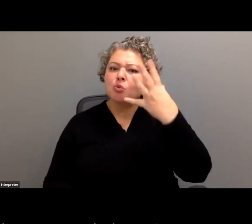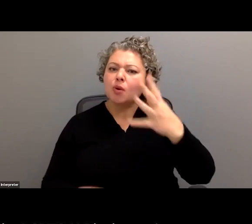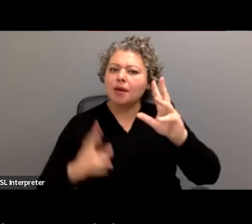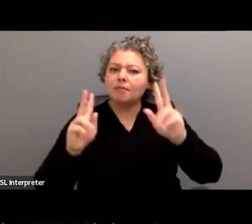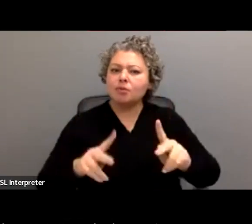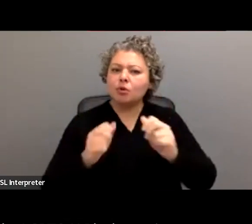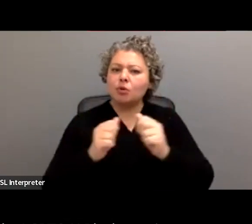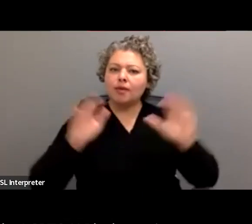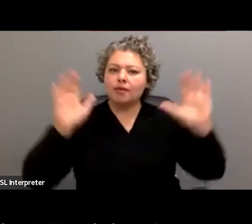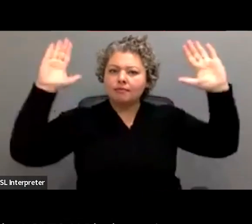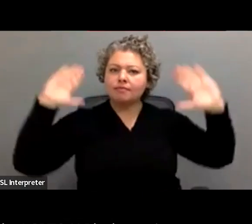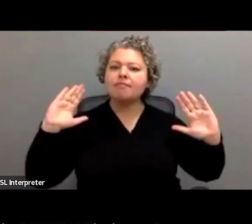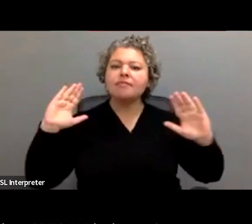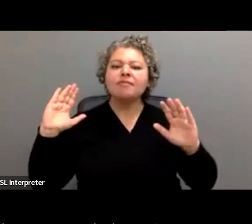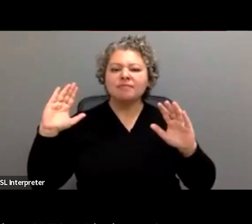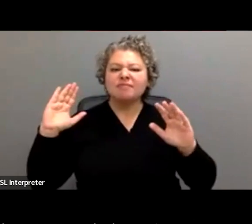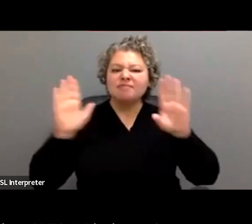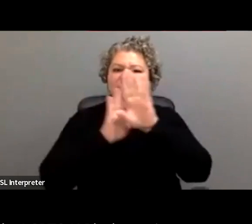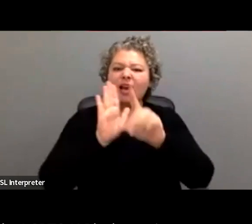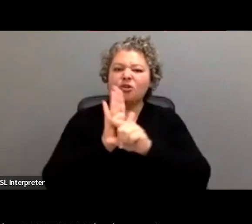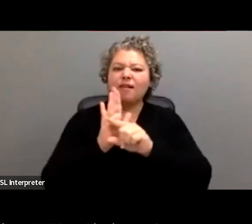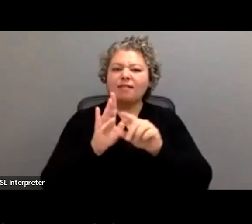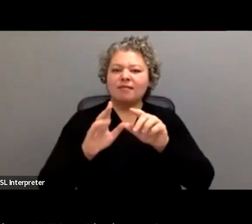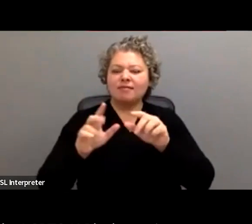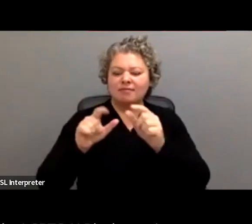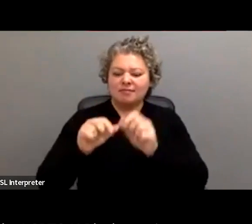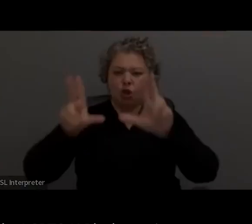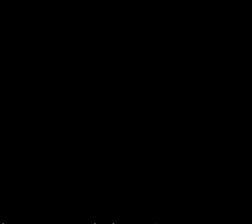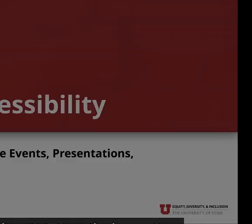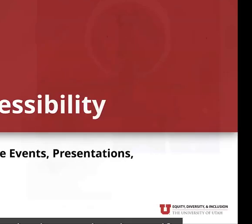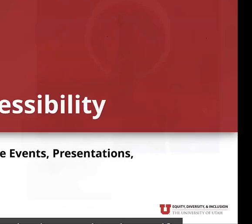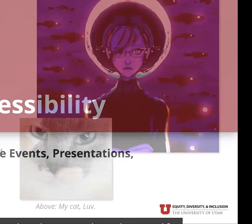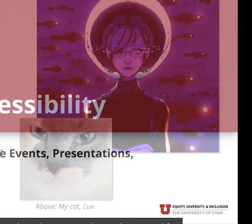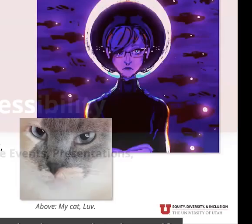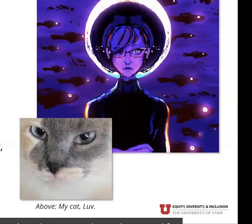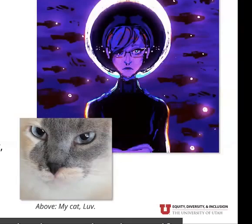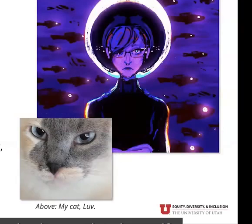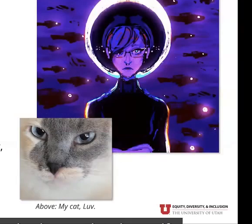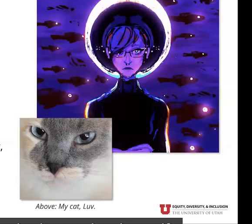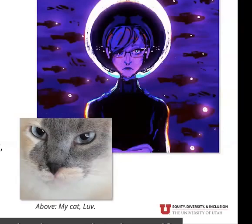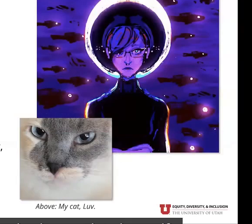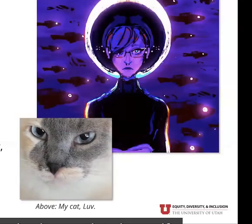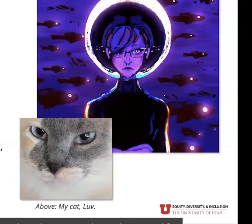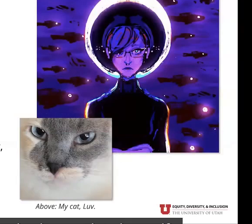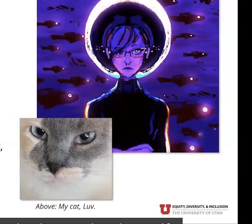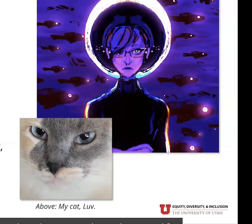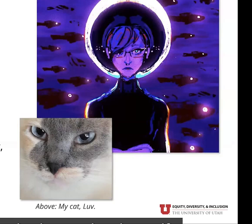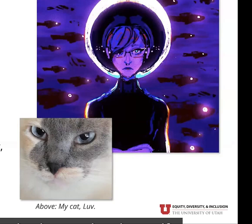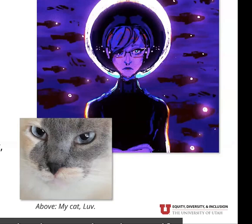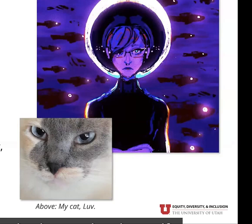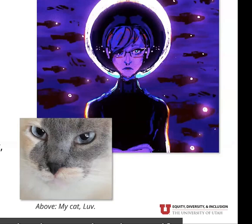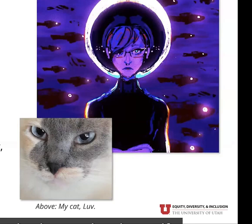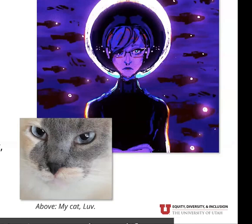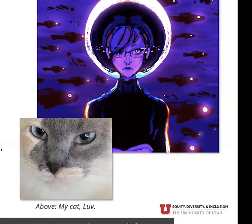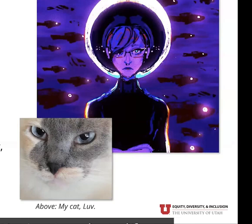the LGBTQ block, wearing a floral top and black cardigan. And just a little more about my background and myself. I'm a